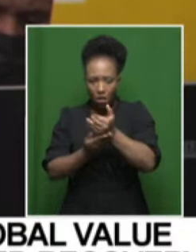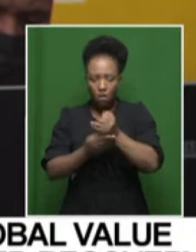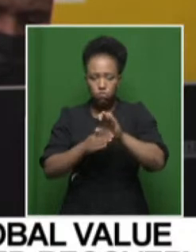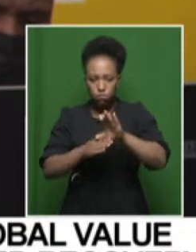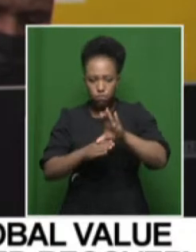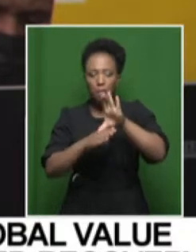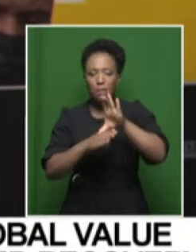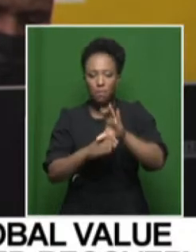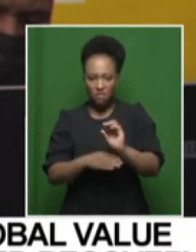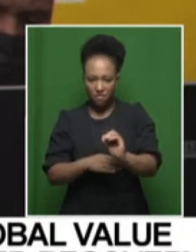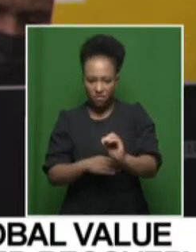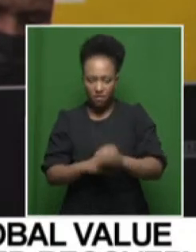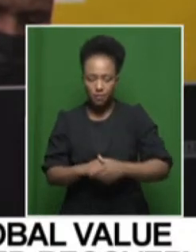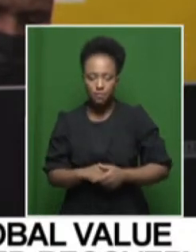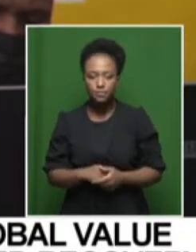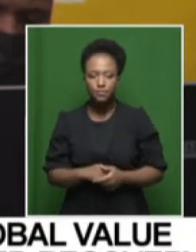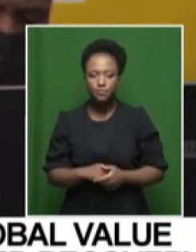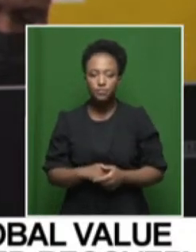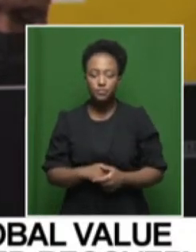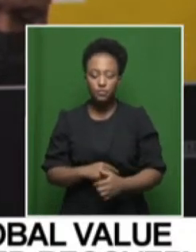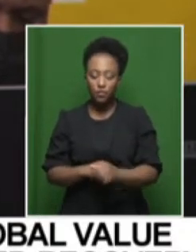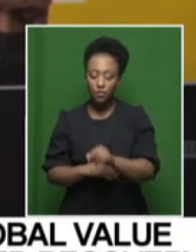We now estimate revenue for